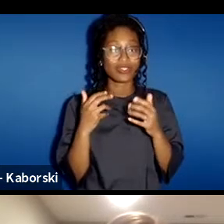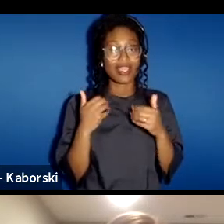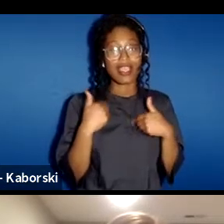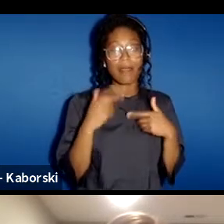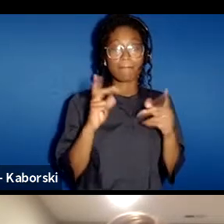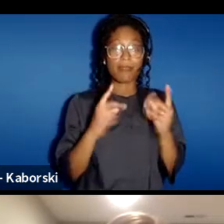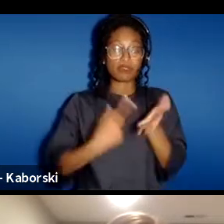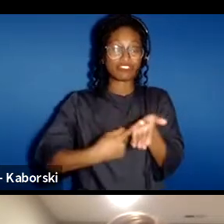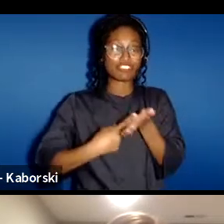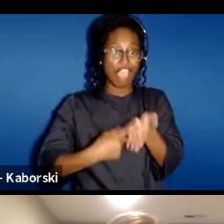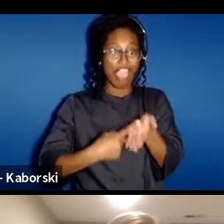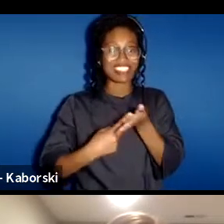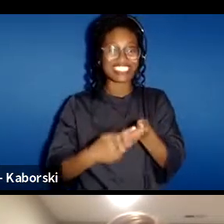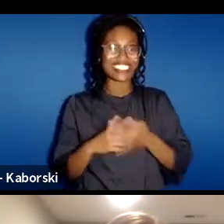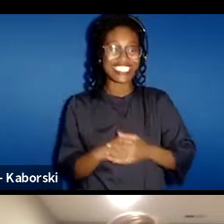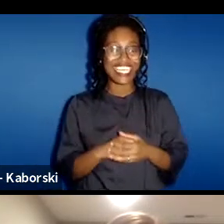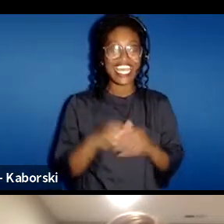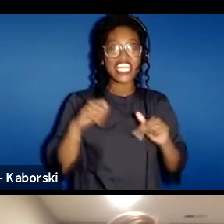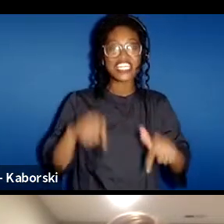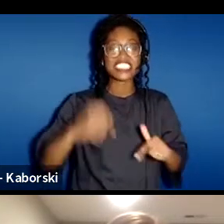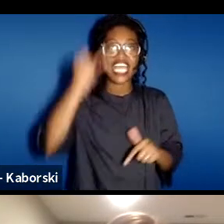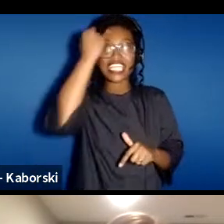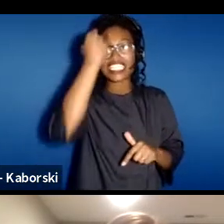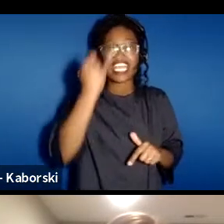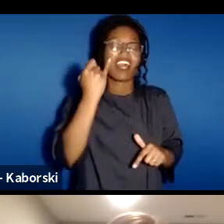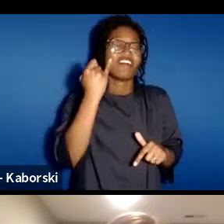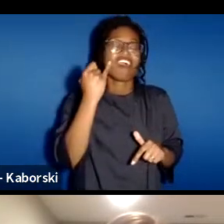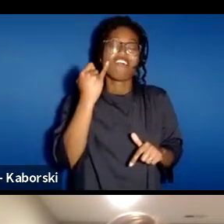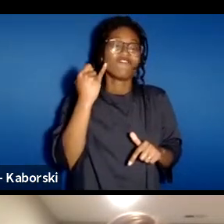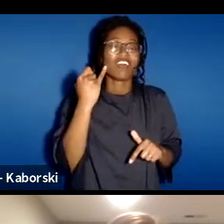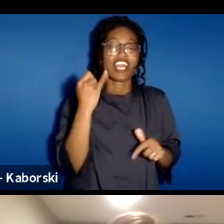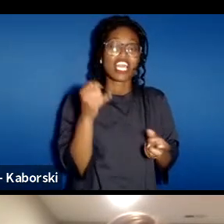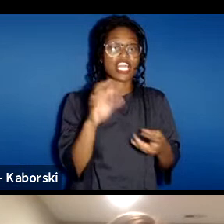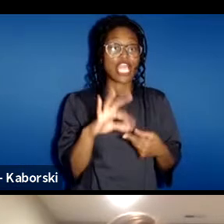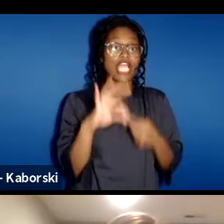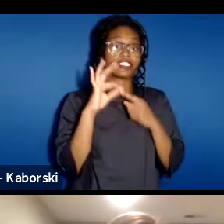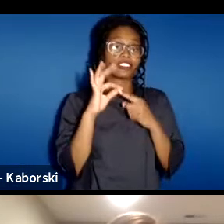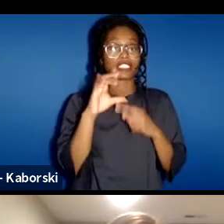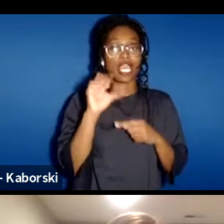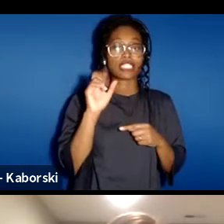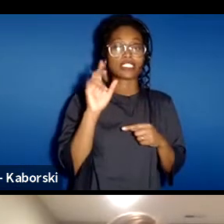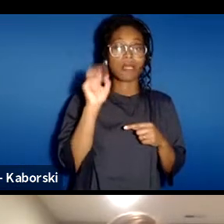on, this idea of custom bottles and